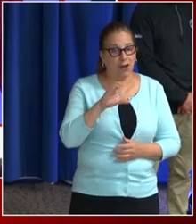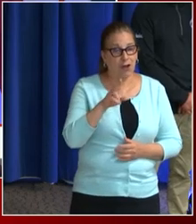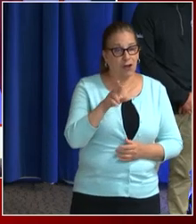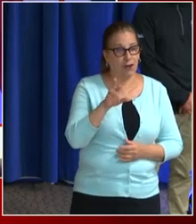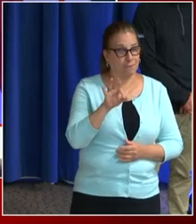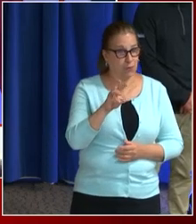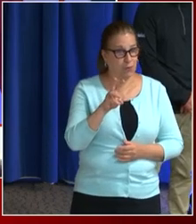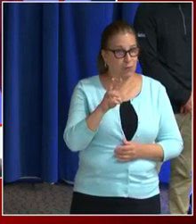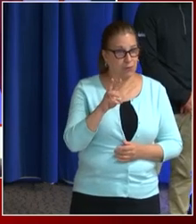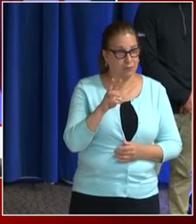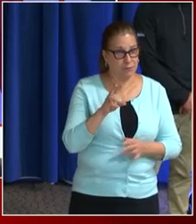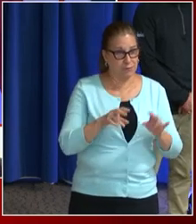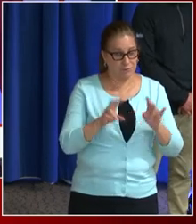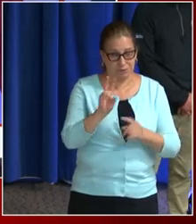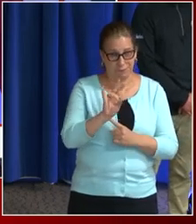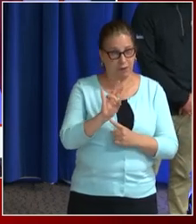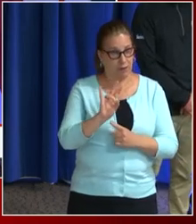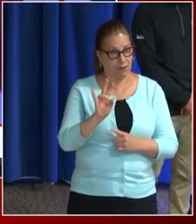6 a.m.